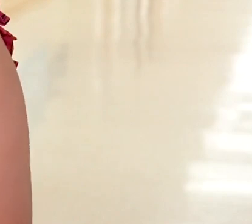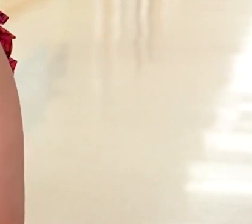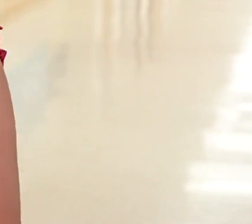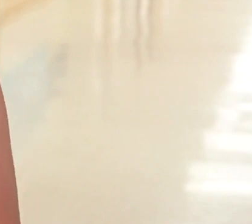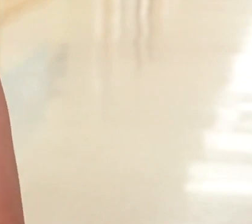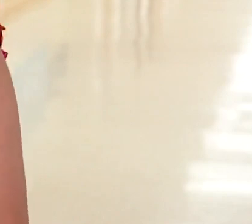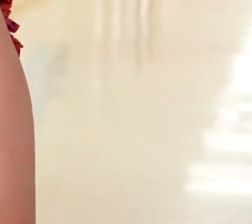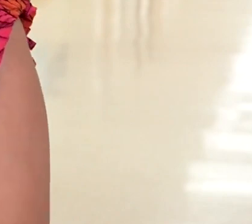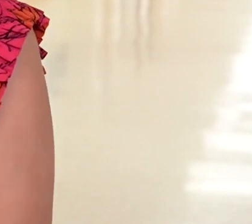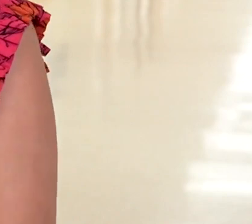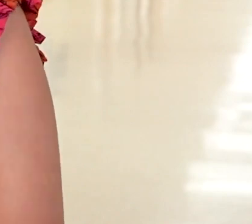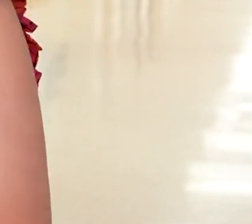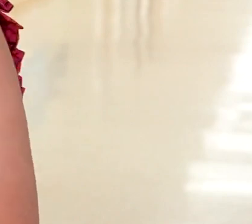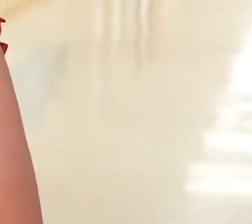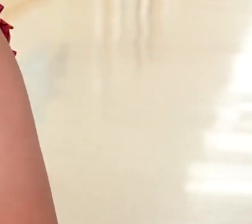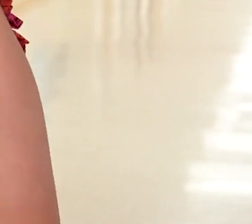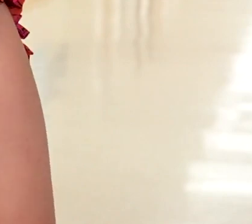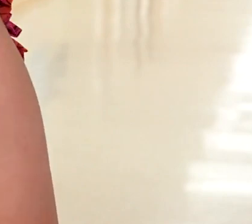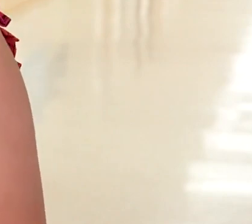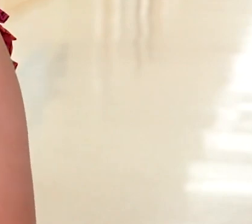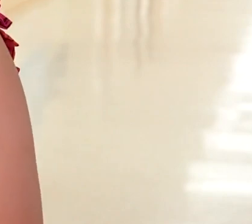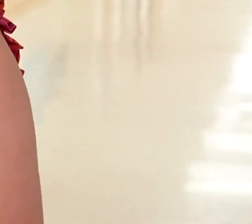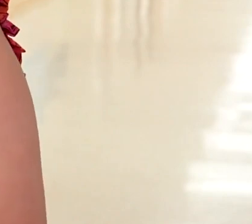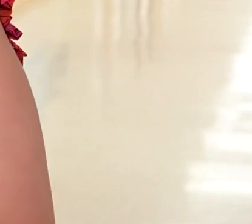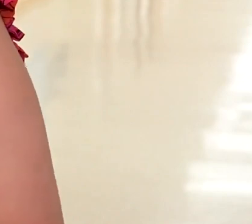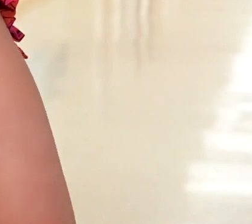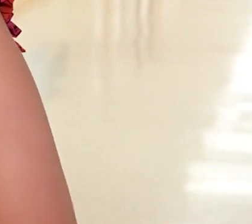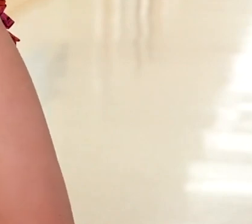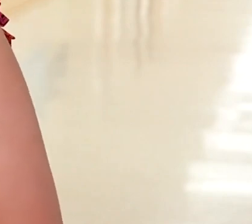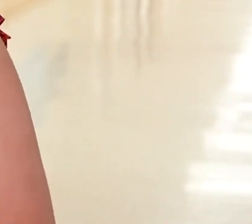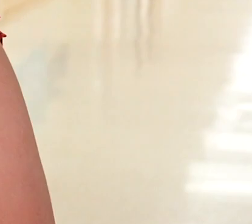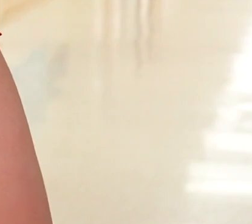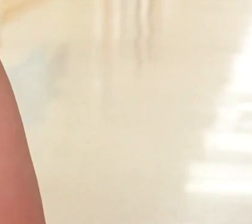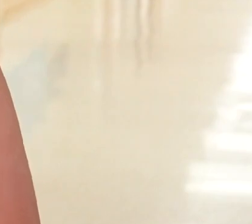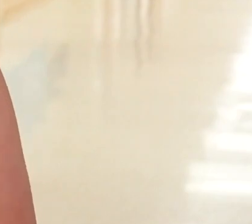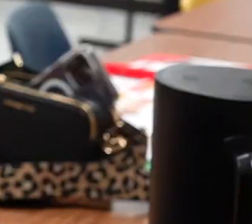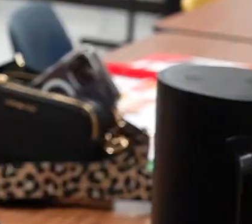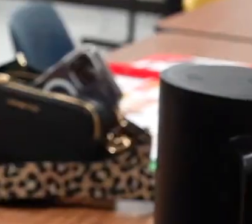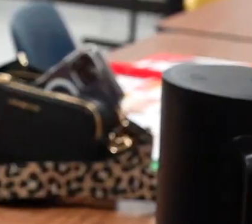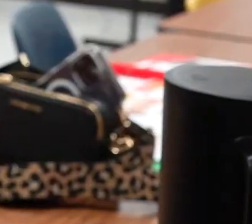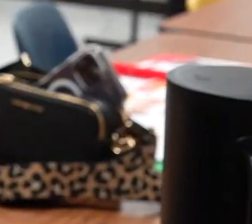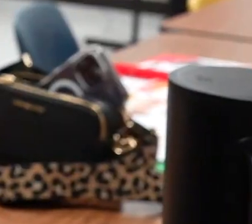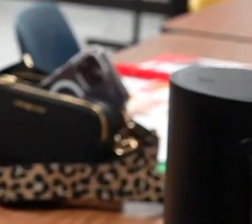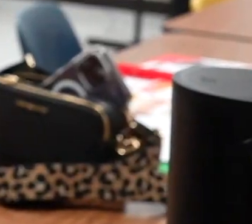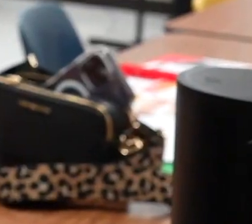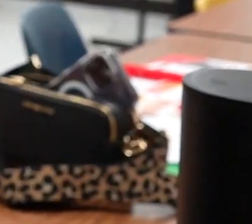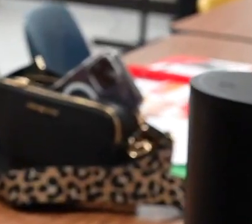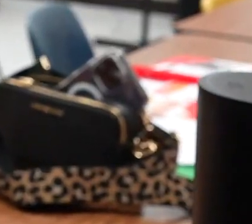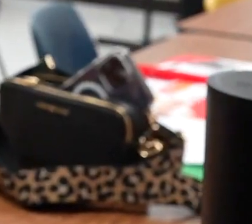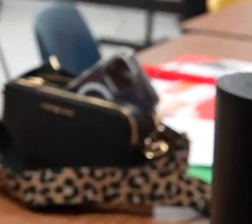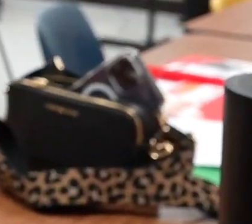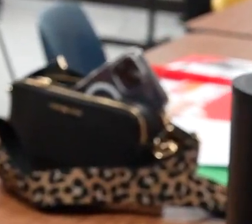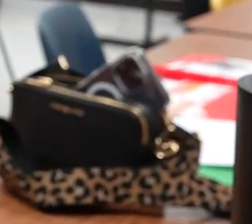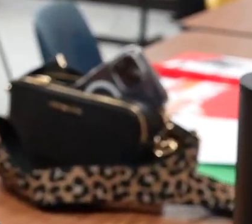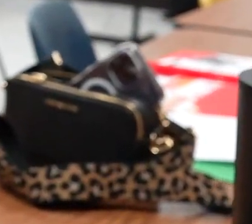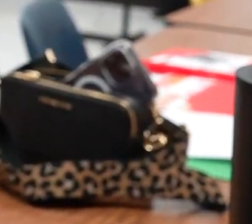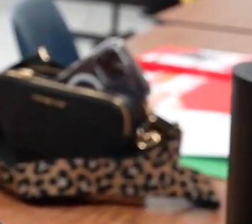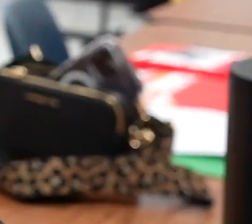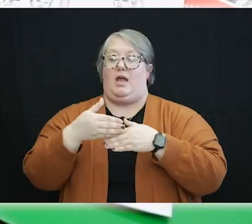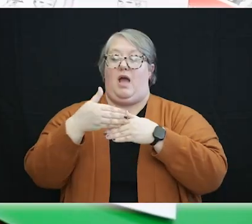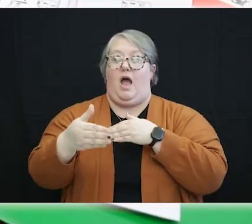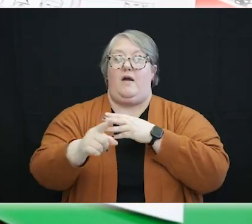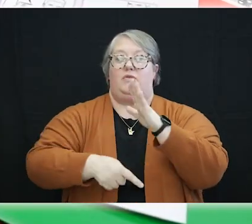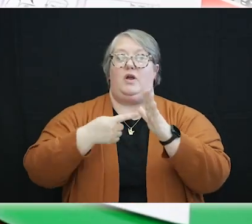It depends, really. Some people think it's easy. It can be hard, just depends. It's very important to be able to communicate with deaf